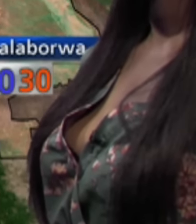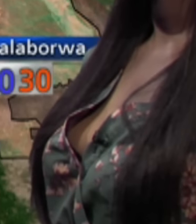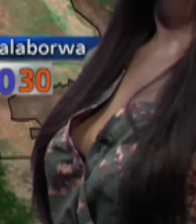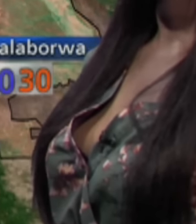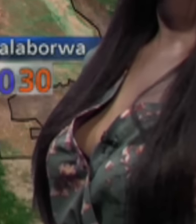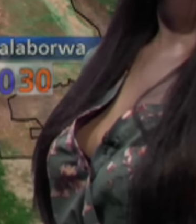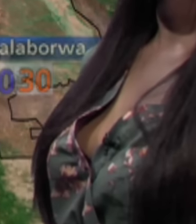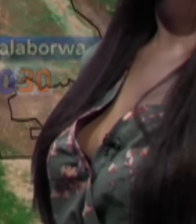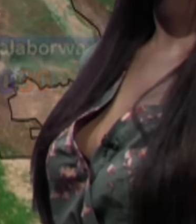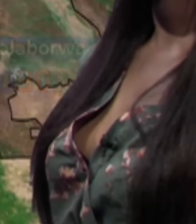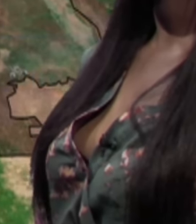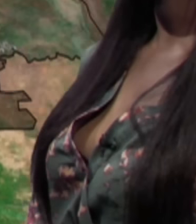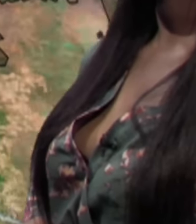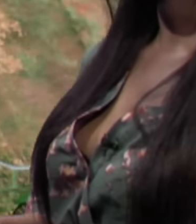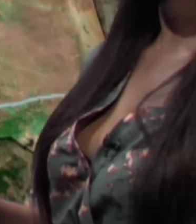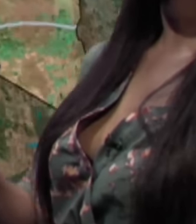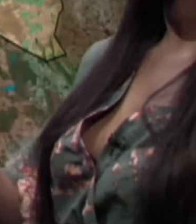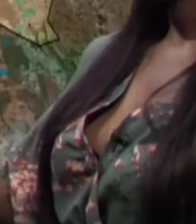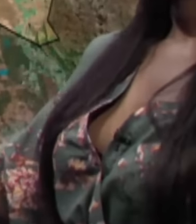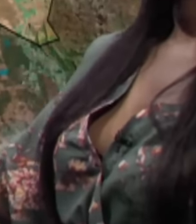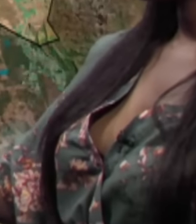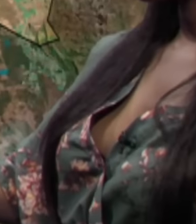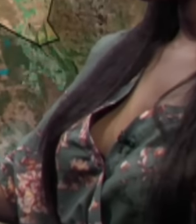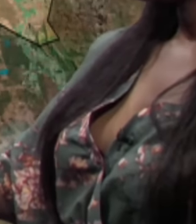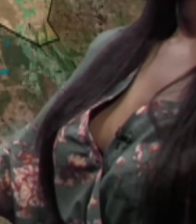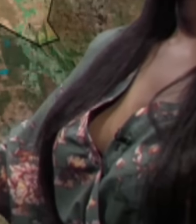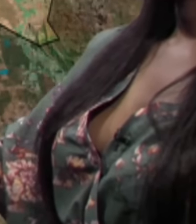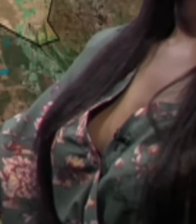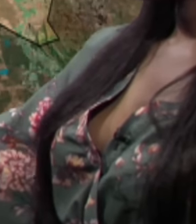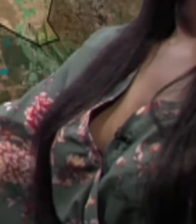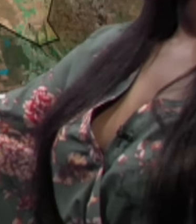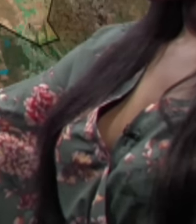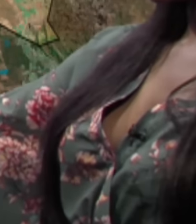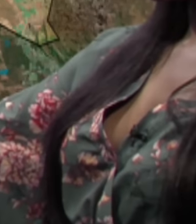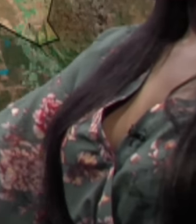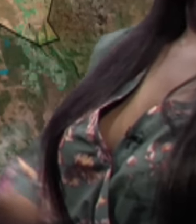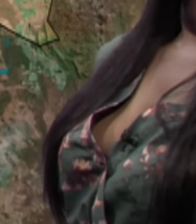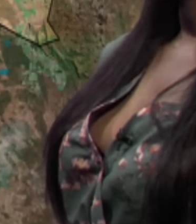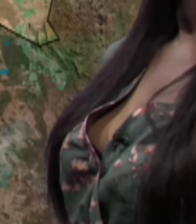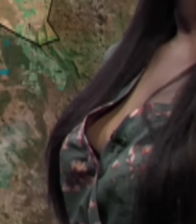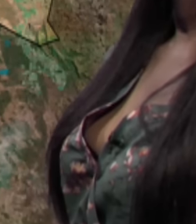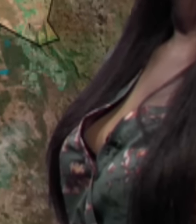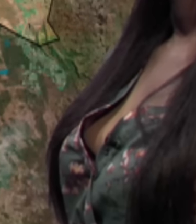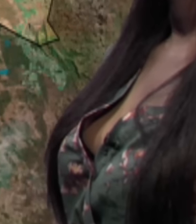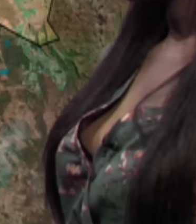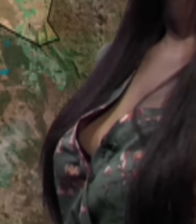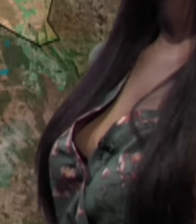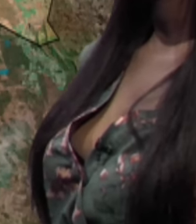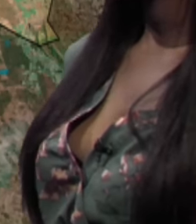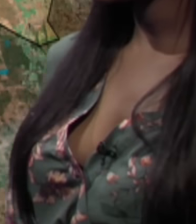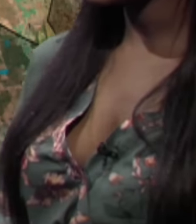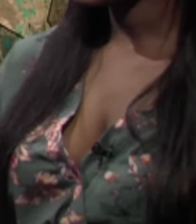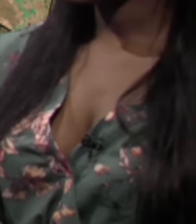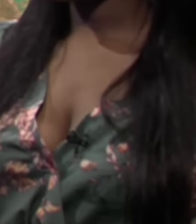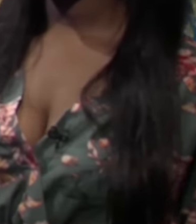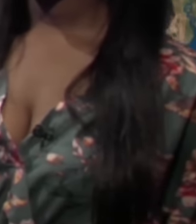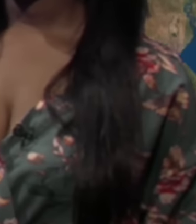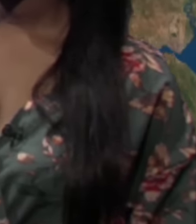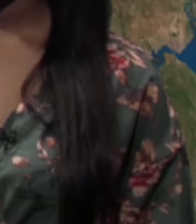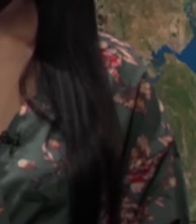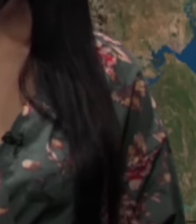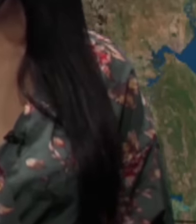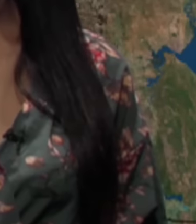le 15 go a go di le 27 Mpumalanga re lebelela mo Carolina ka digata di le 9 go a go di le 24